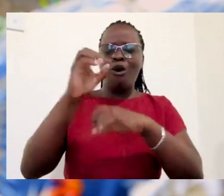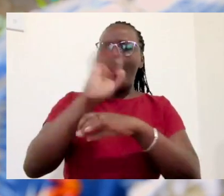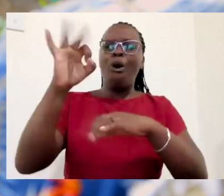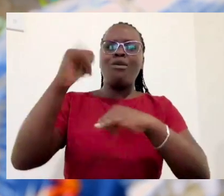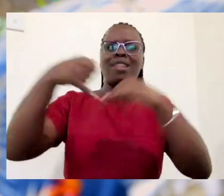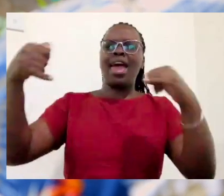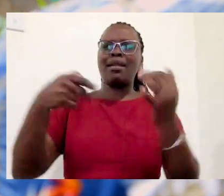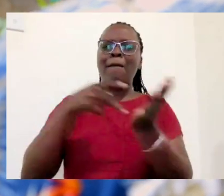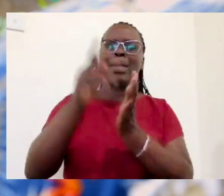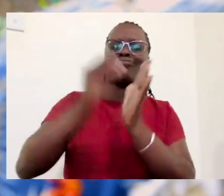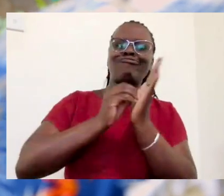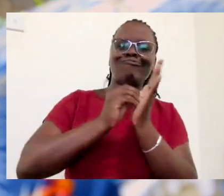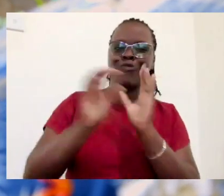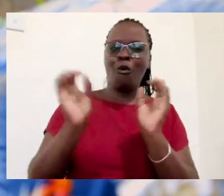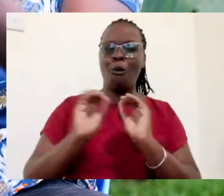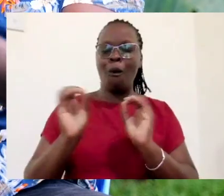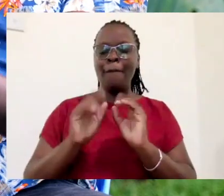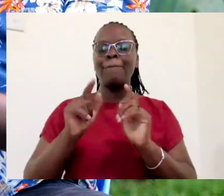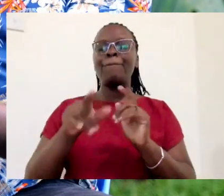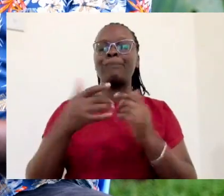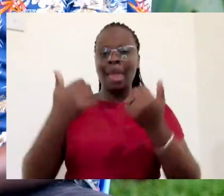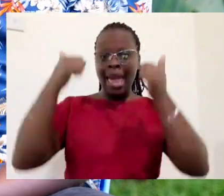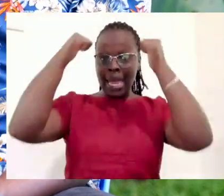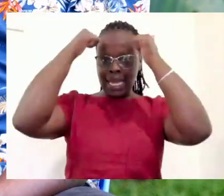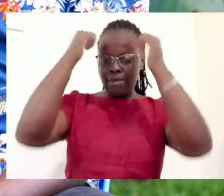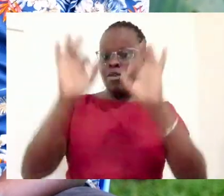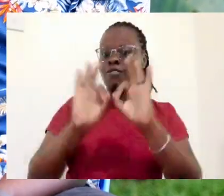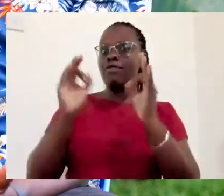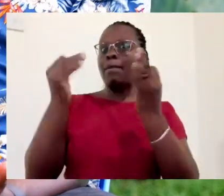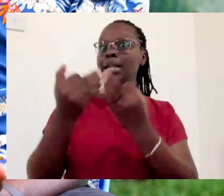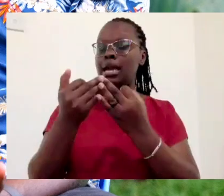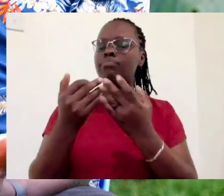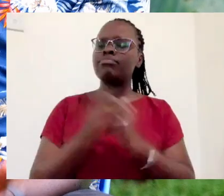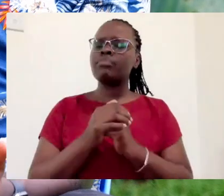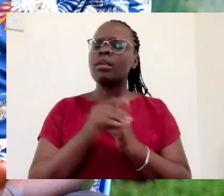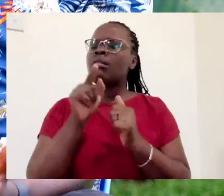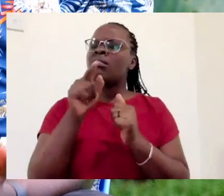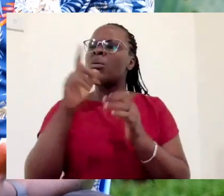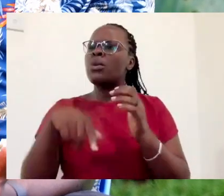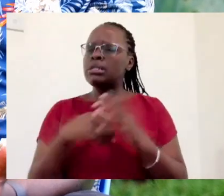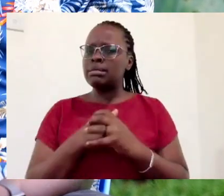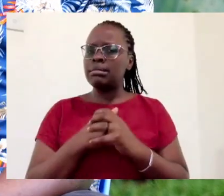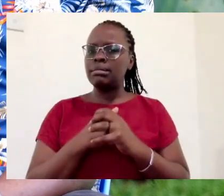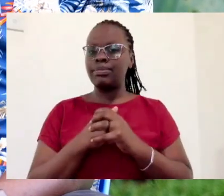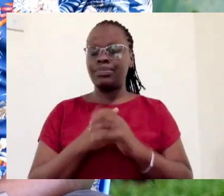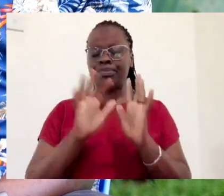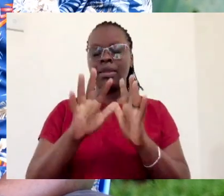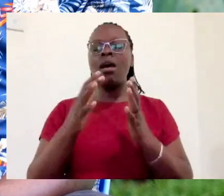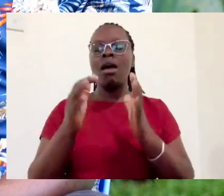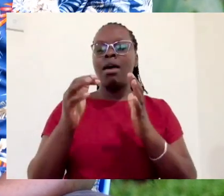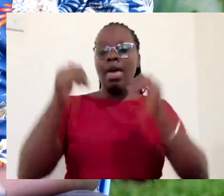is actually offline. Tell us a bit about the Elimu Familia Stawi, which was one of the programs that I also came across on your